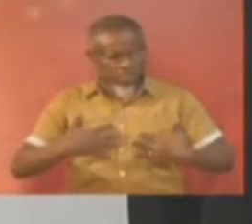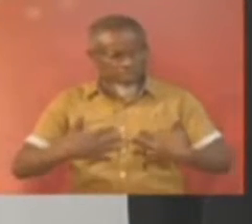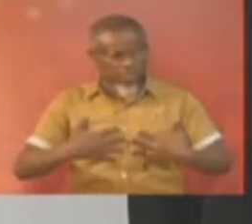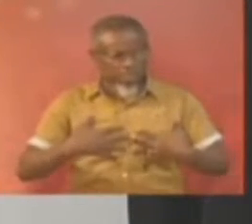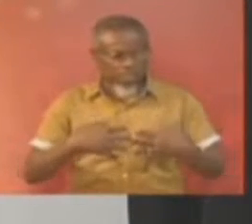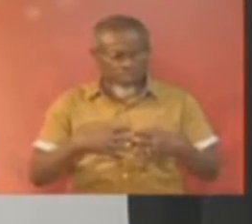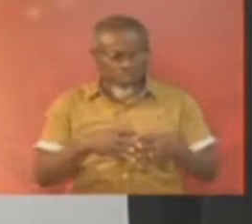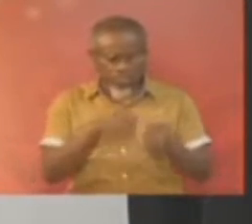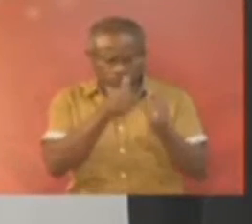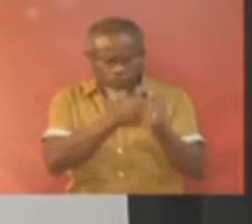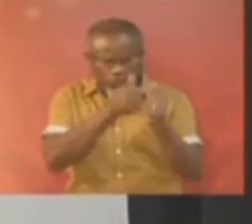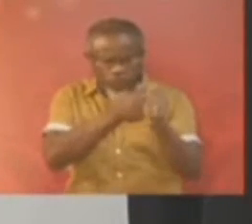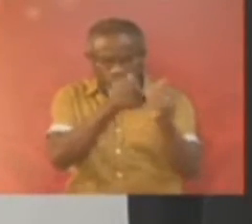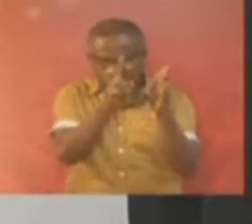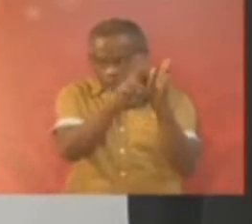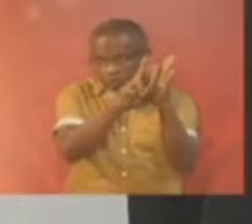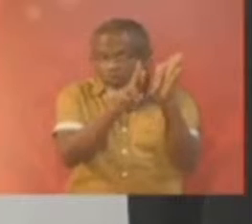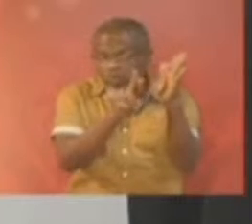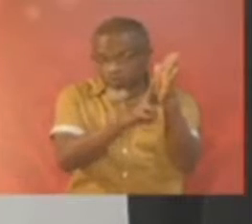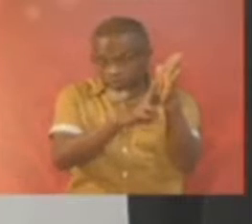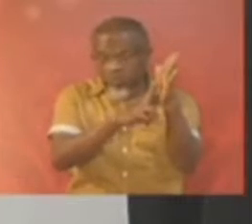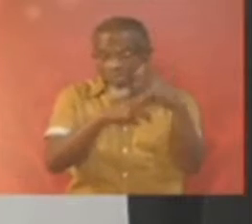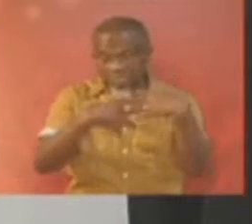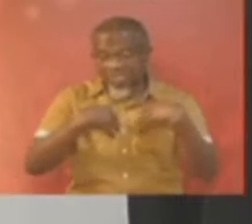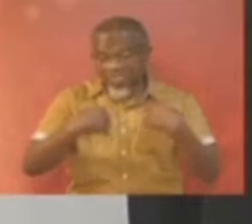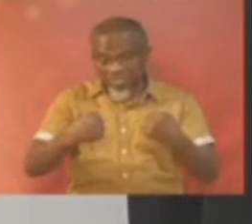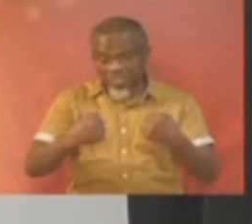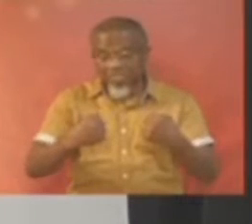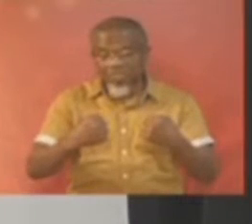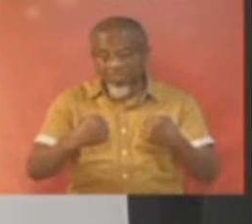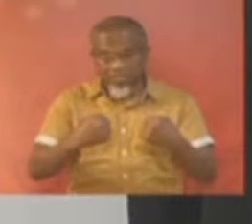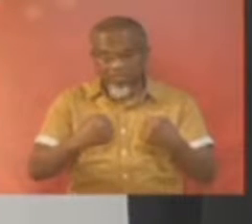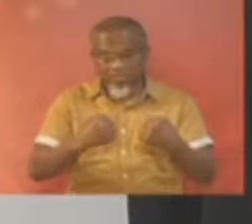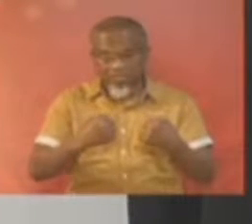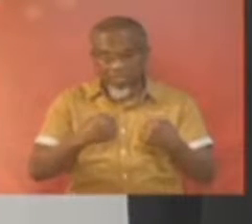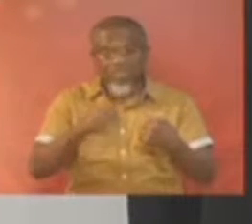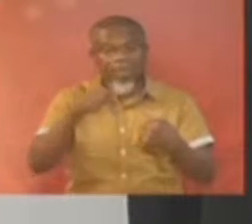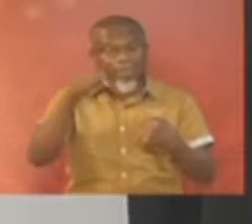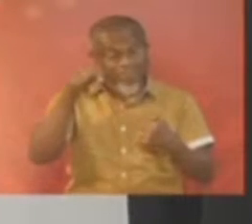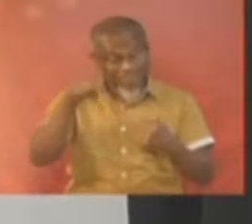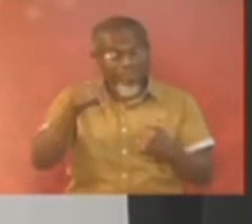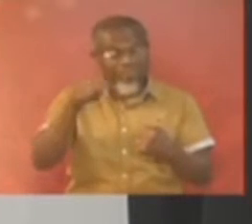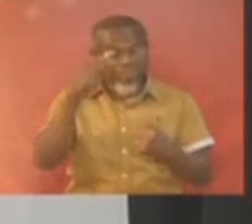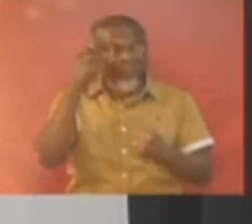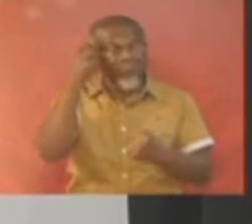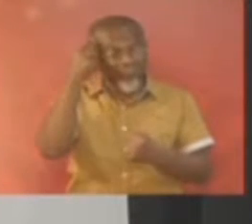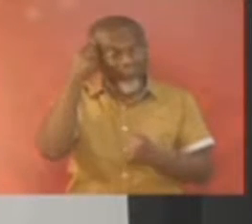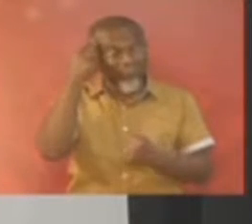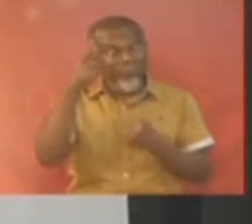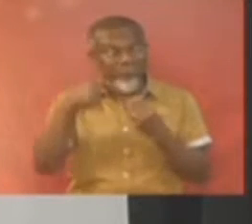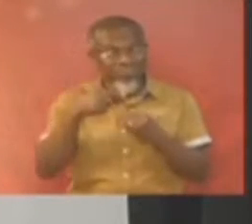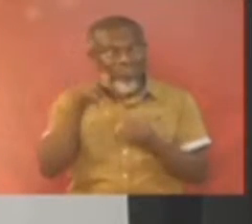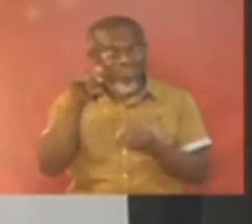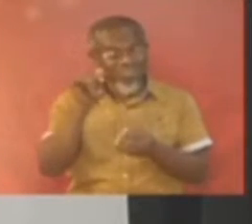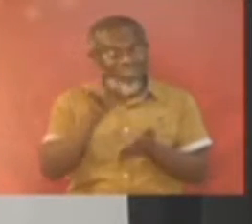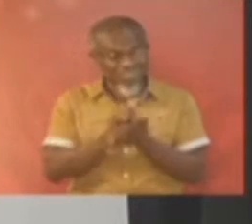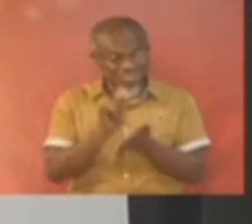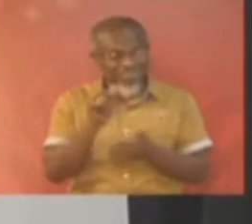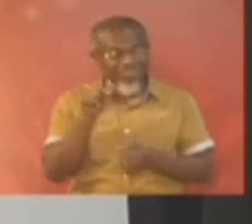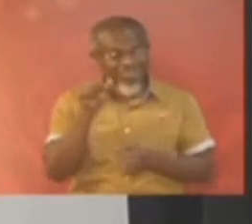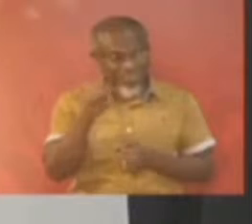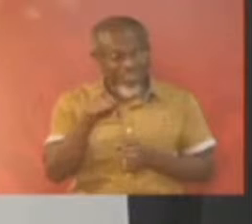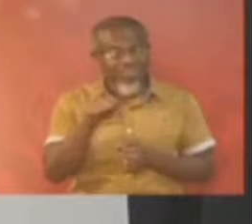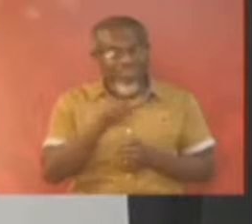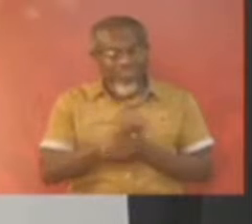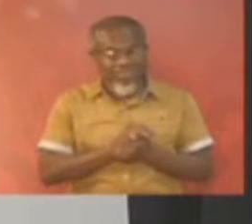public health regulations, guidelines, and recommendations. So my concern is actually that we keep focusing on something that is probably the least of